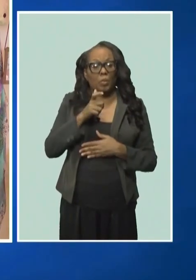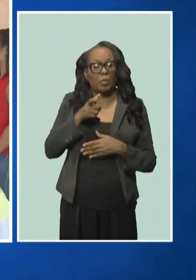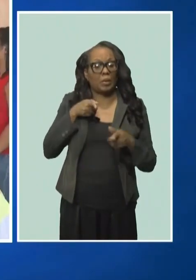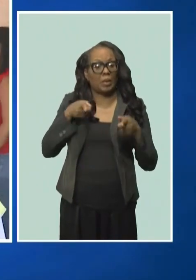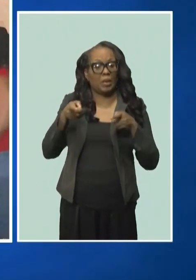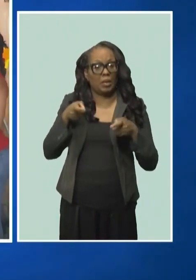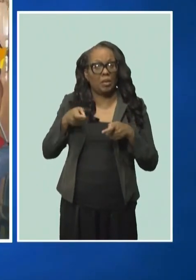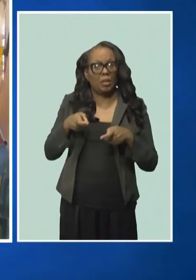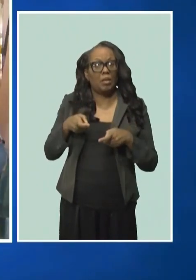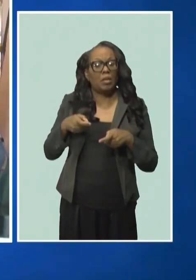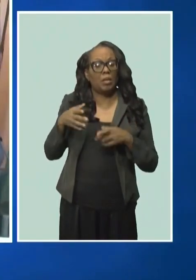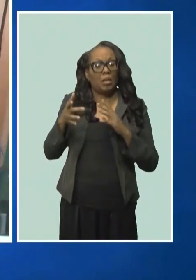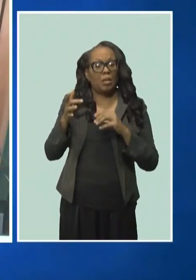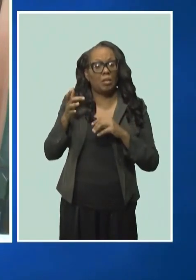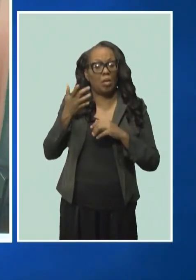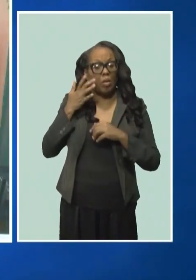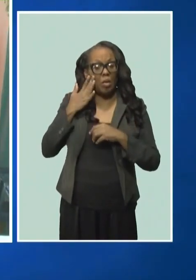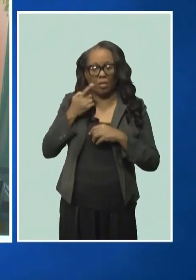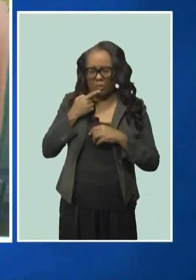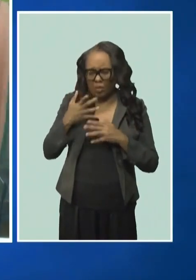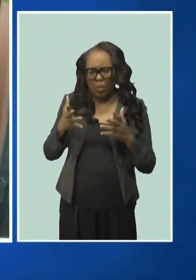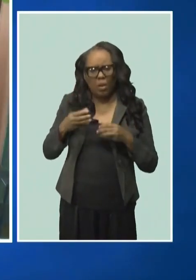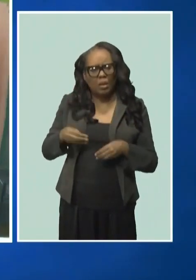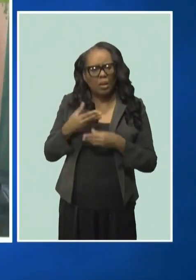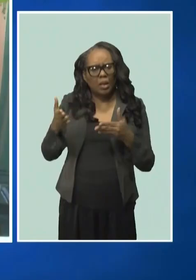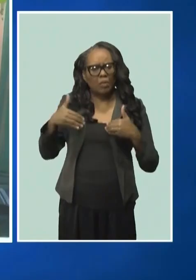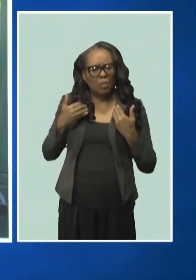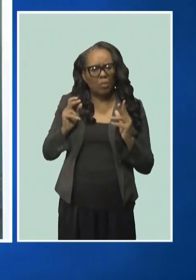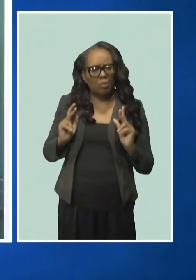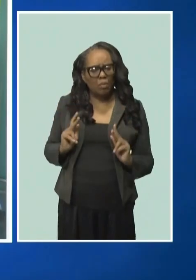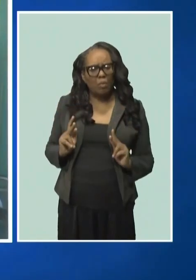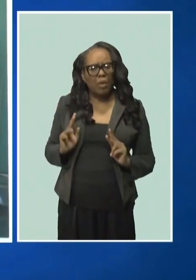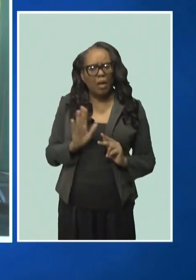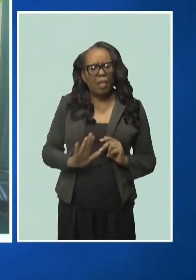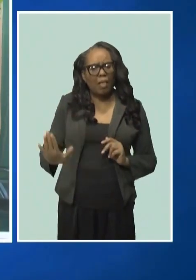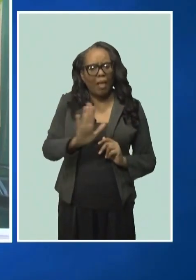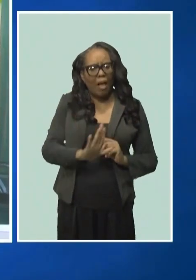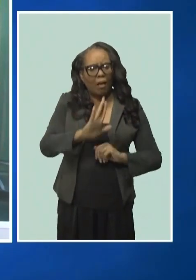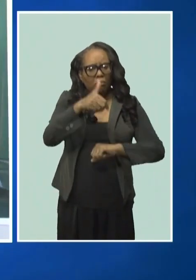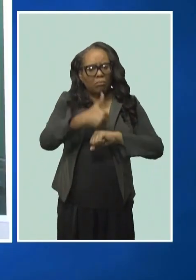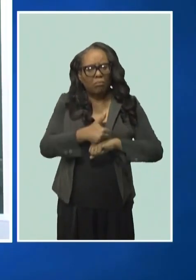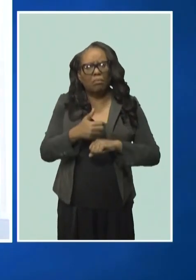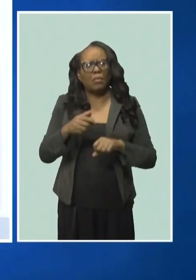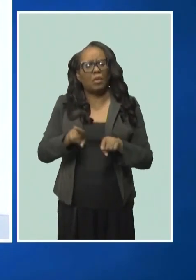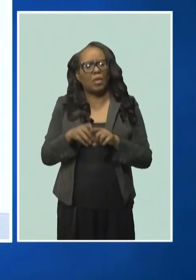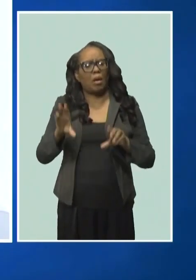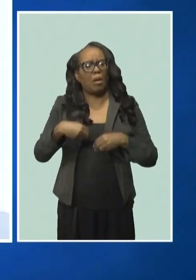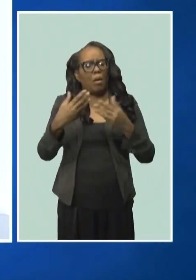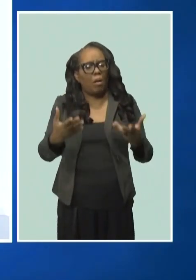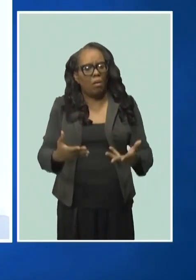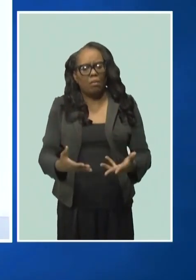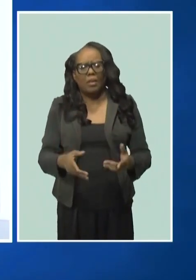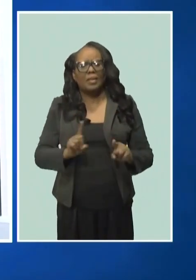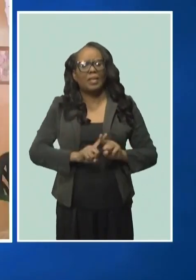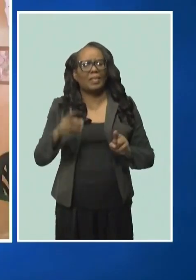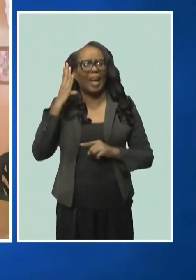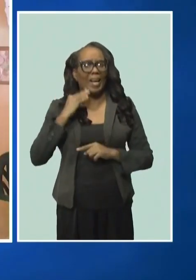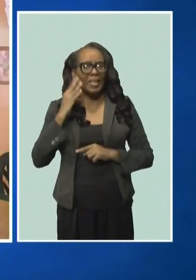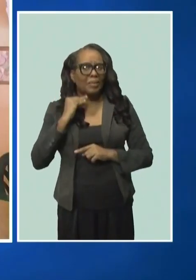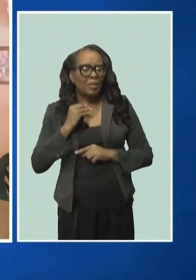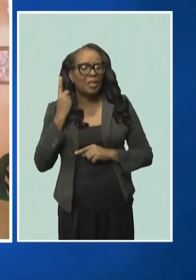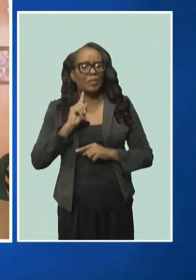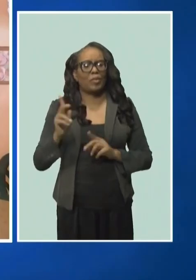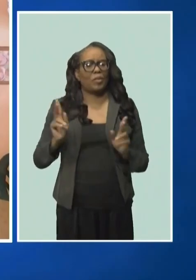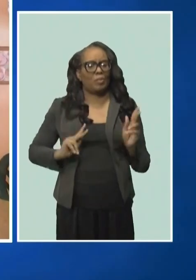Dawson, says they want to give the youth their own platform, as well as offer something different to their guests. The